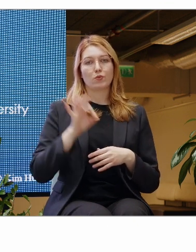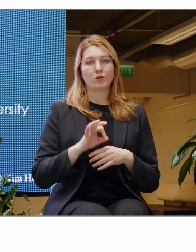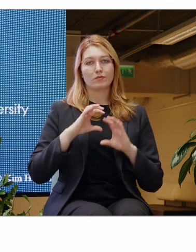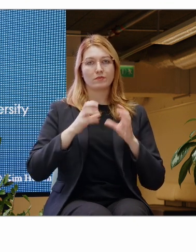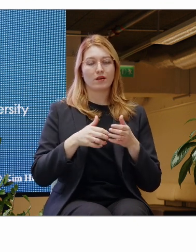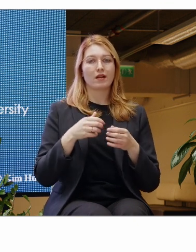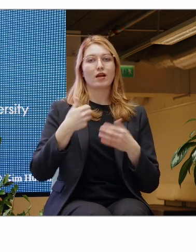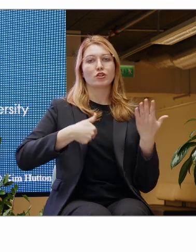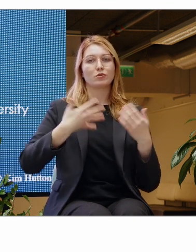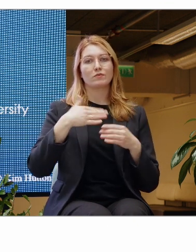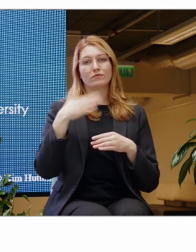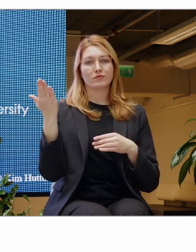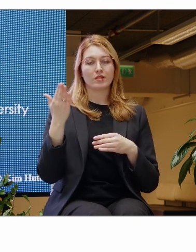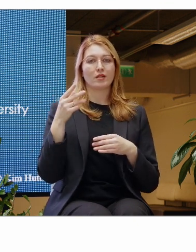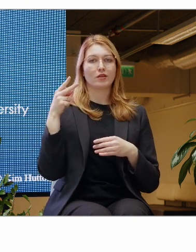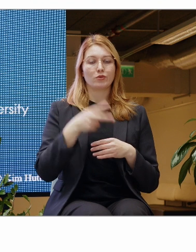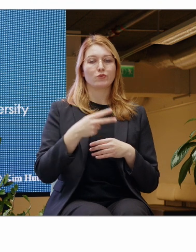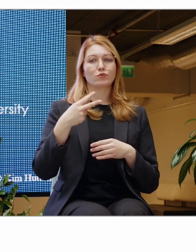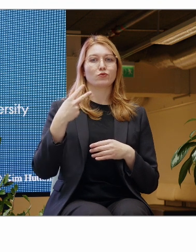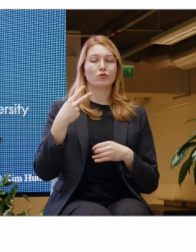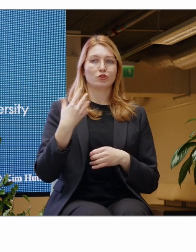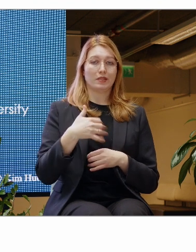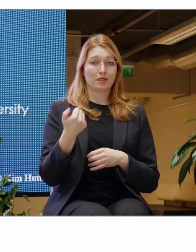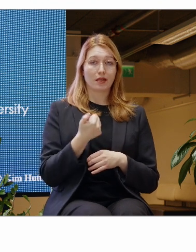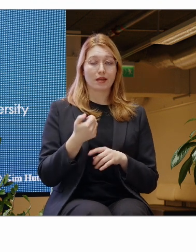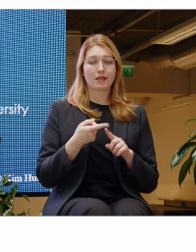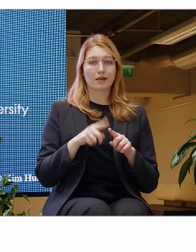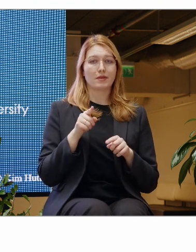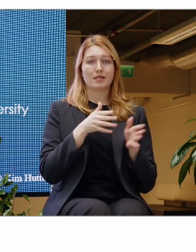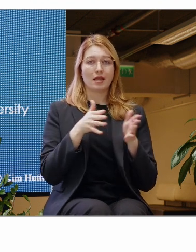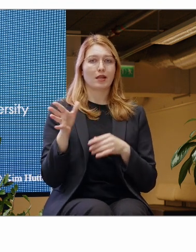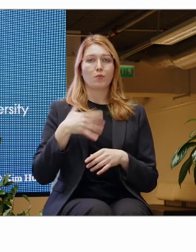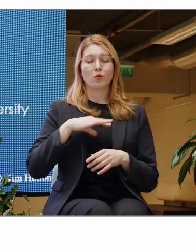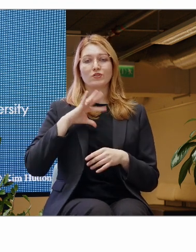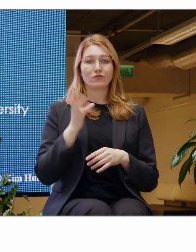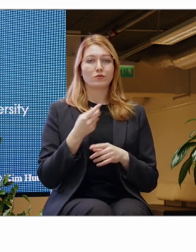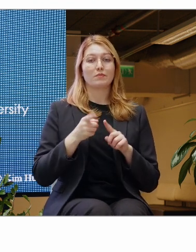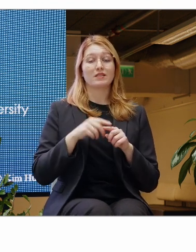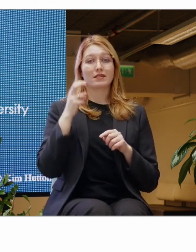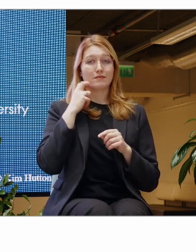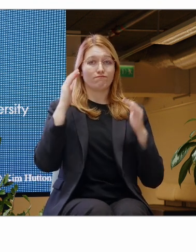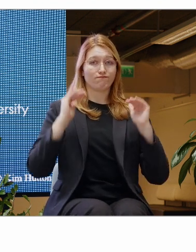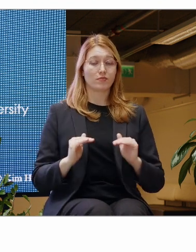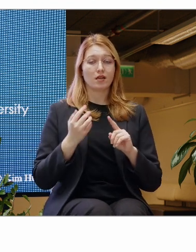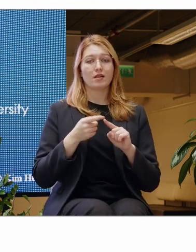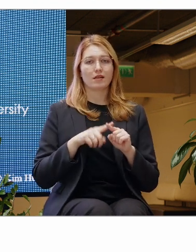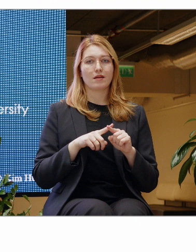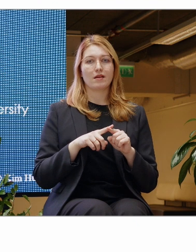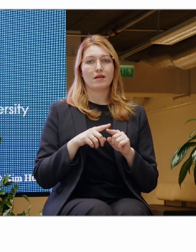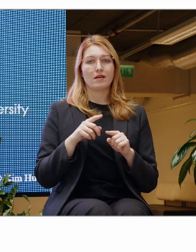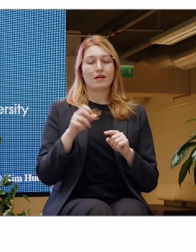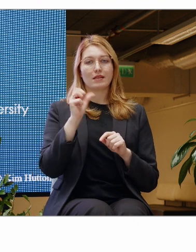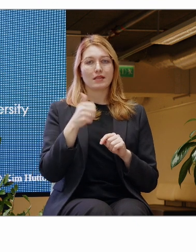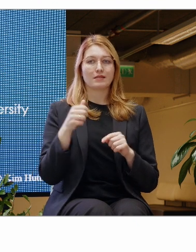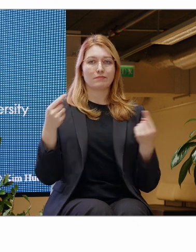over 65 by 2050. So that will affect all of us. So we're designing and future-proofing. In Ireland now,